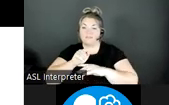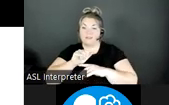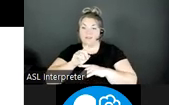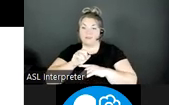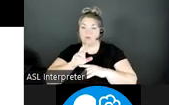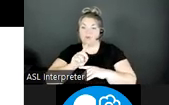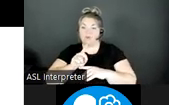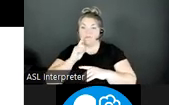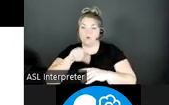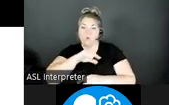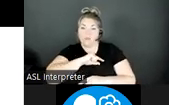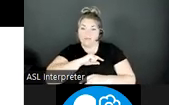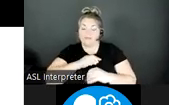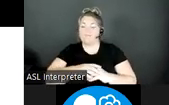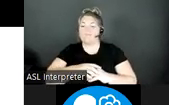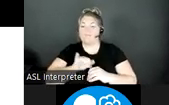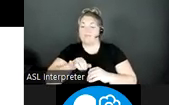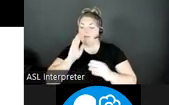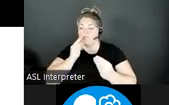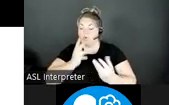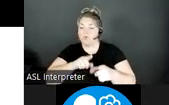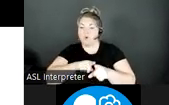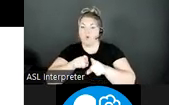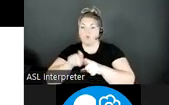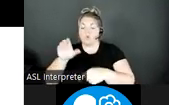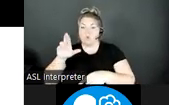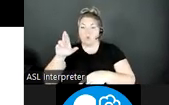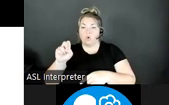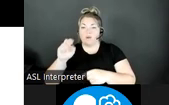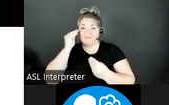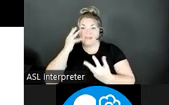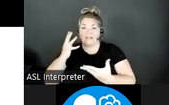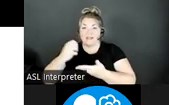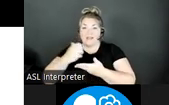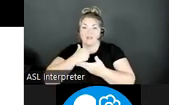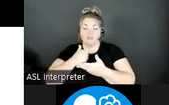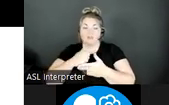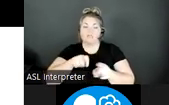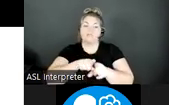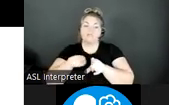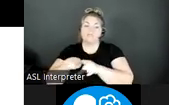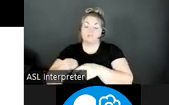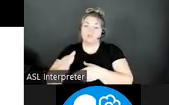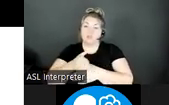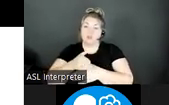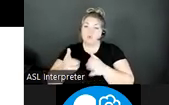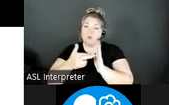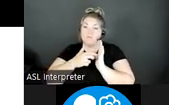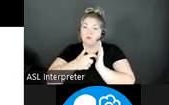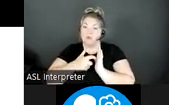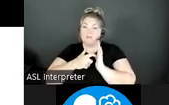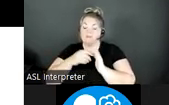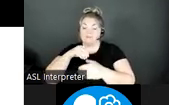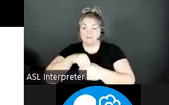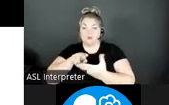quality. That informs also core data collection and sharing of requirements for within